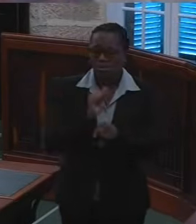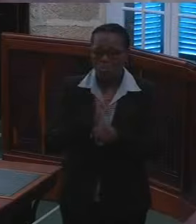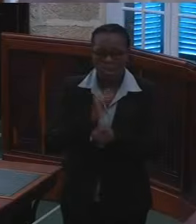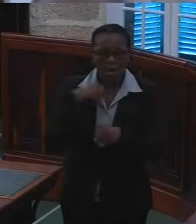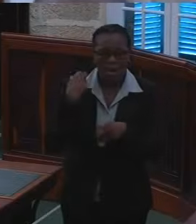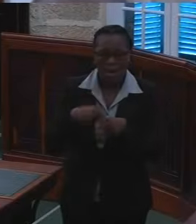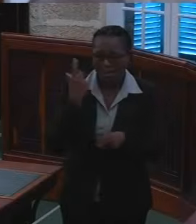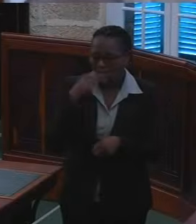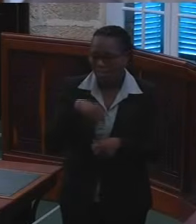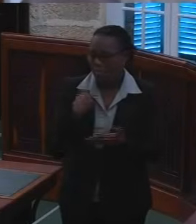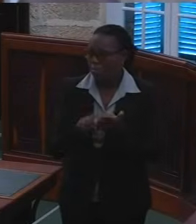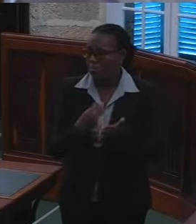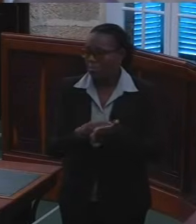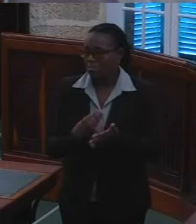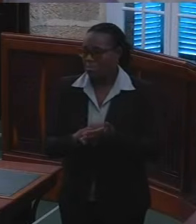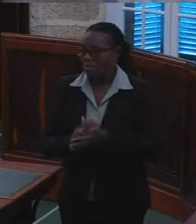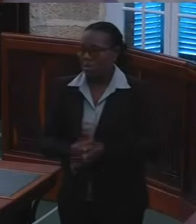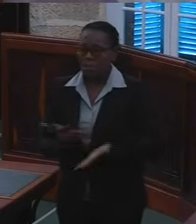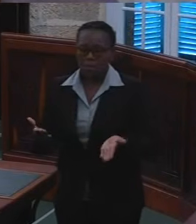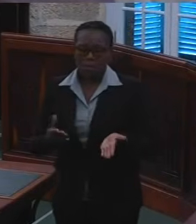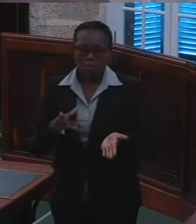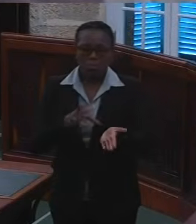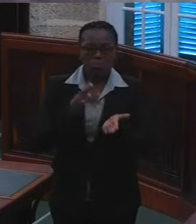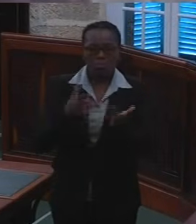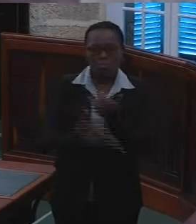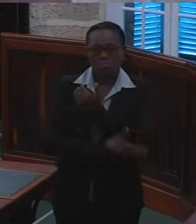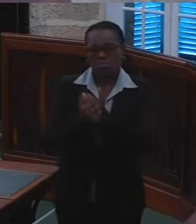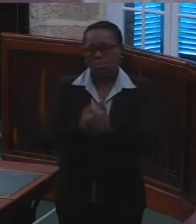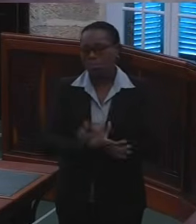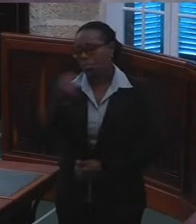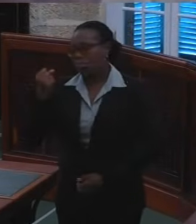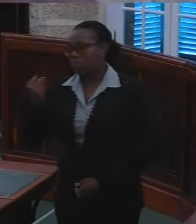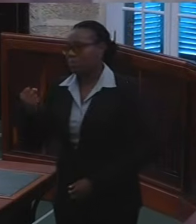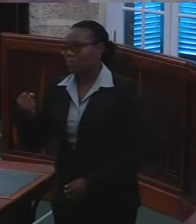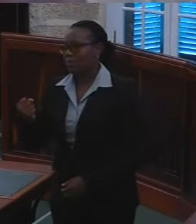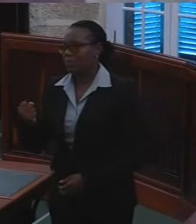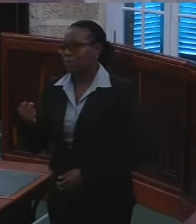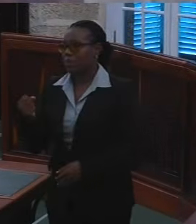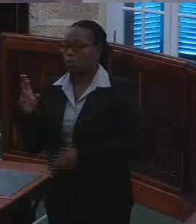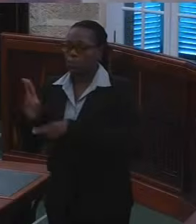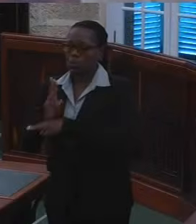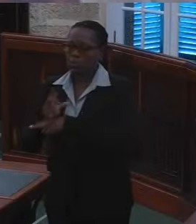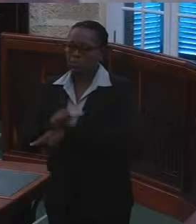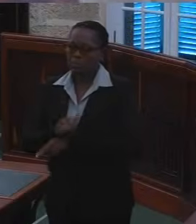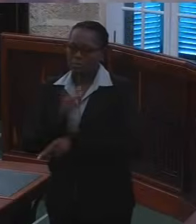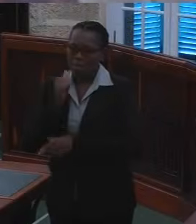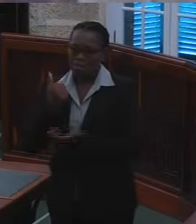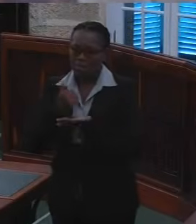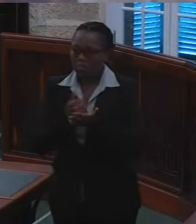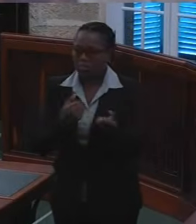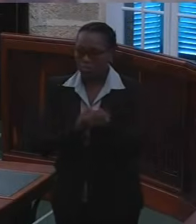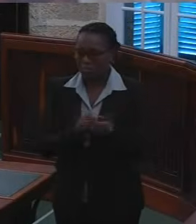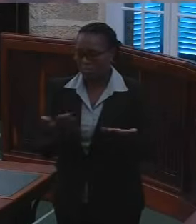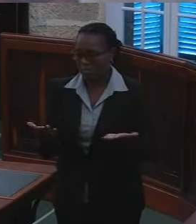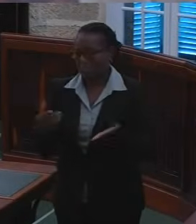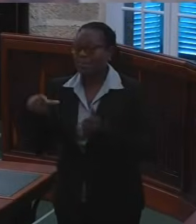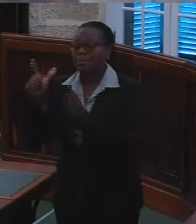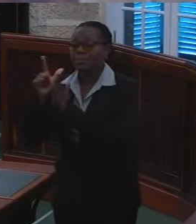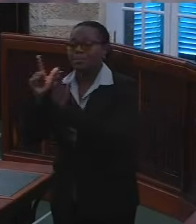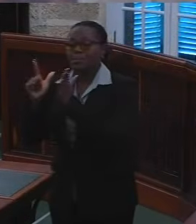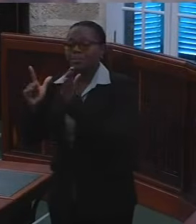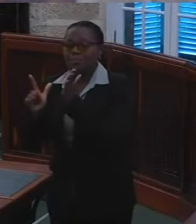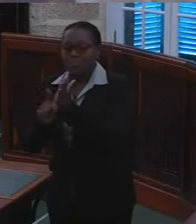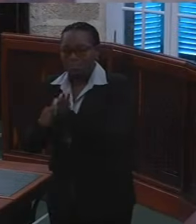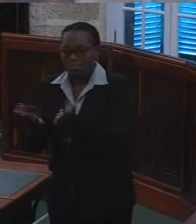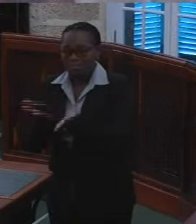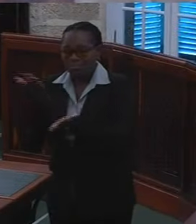investments. And this legislation that I'm bringing today, Mr. Speaker, sir, will speak to that. And it